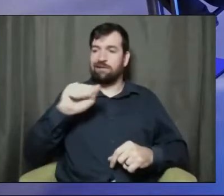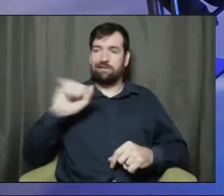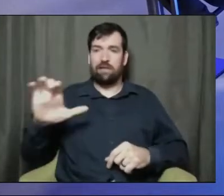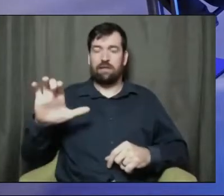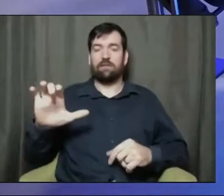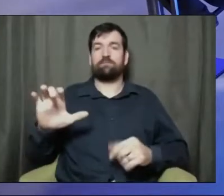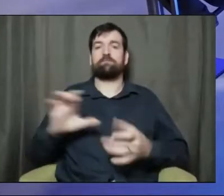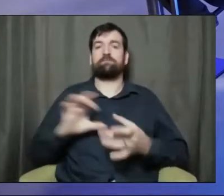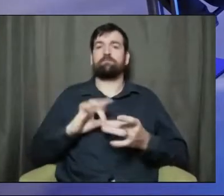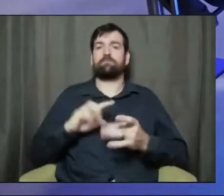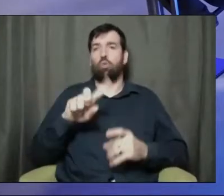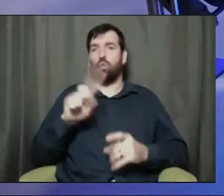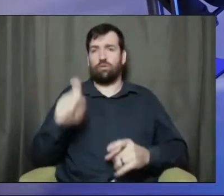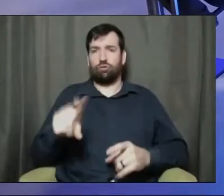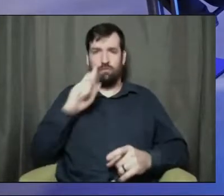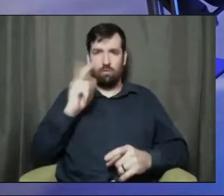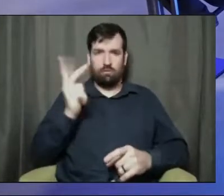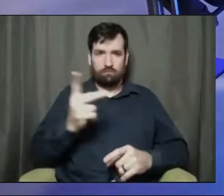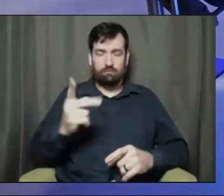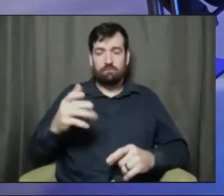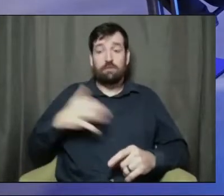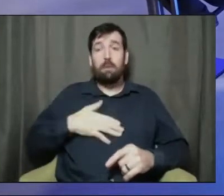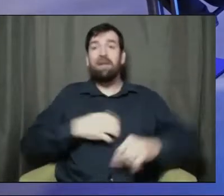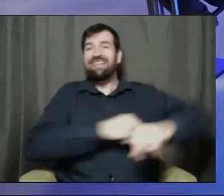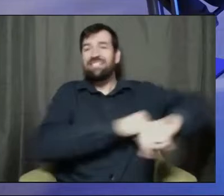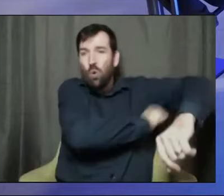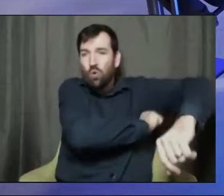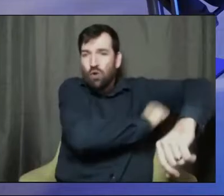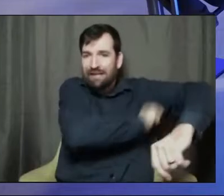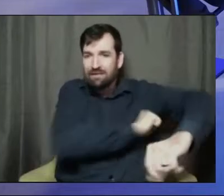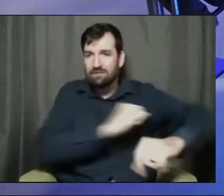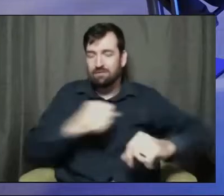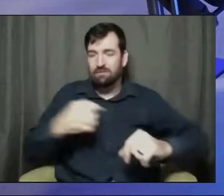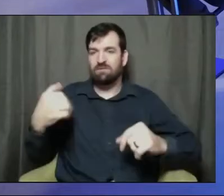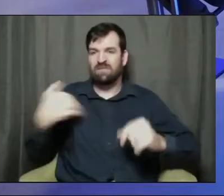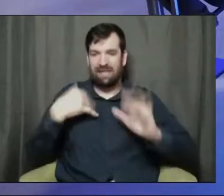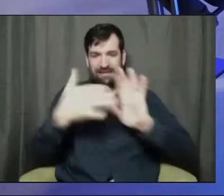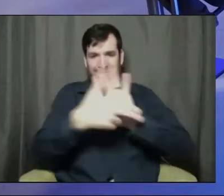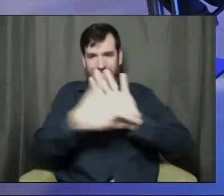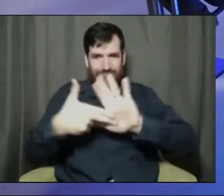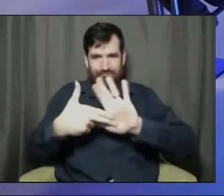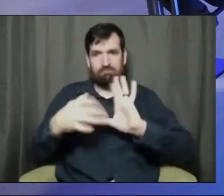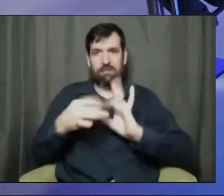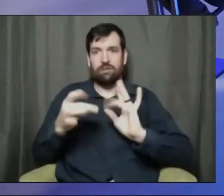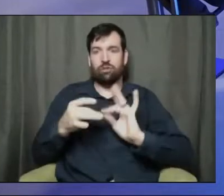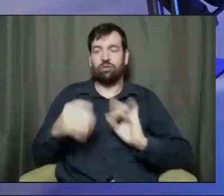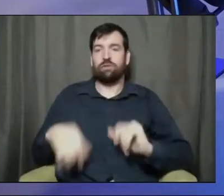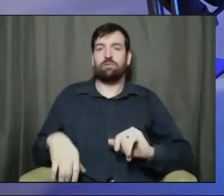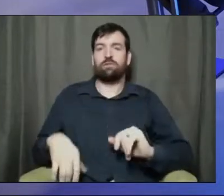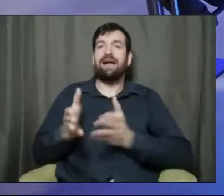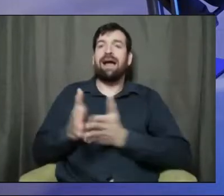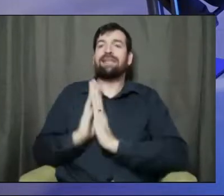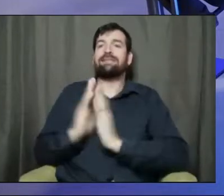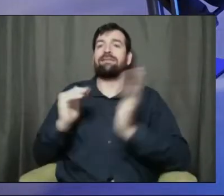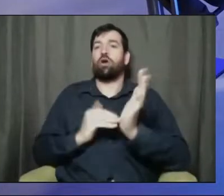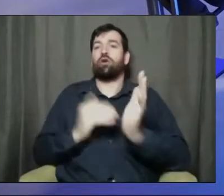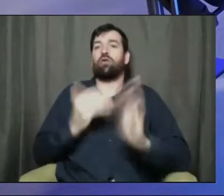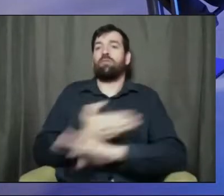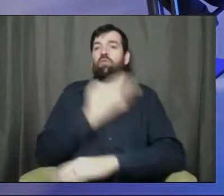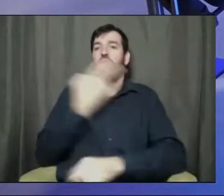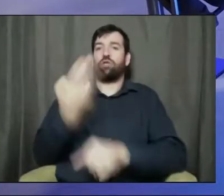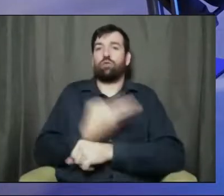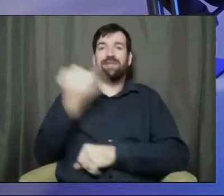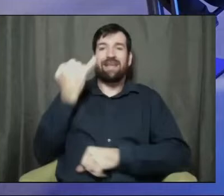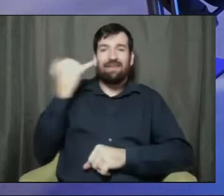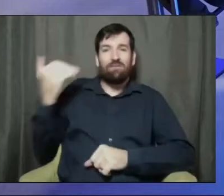for our guests. My deodorant has the following message on the label. Ask a doctor before use if you have kidney disease.